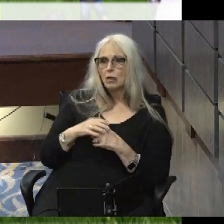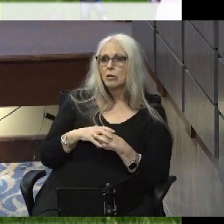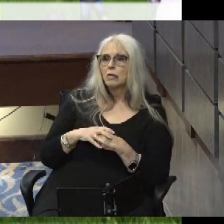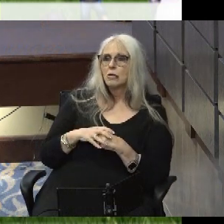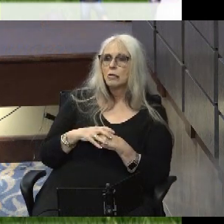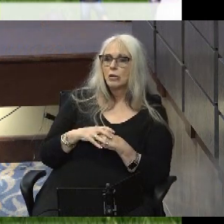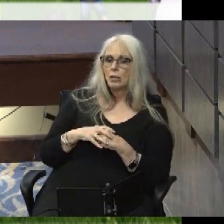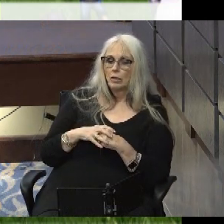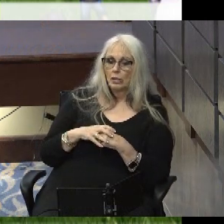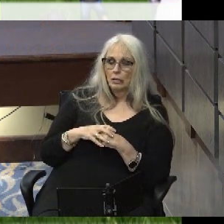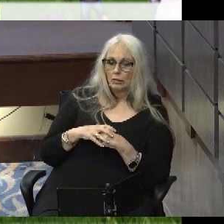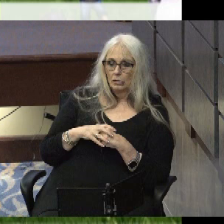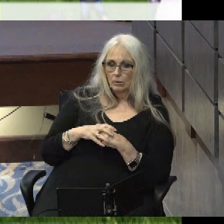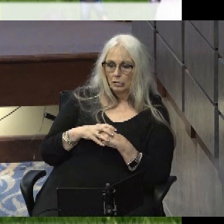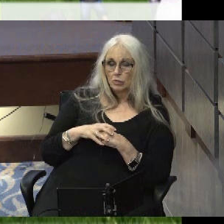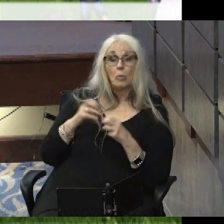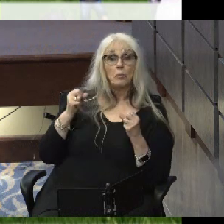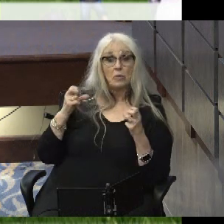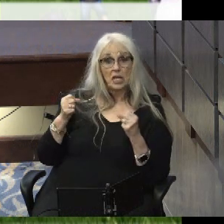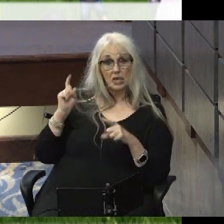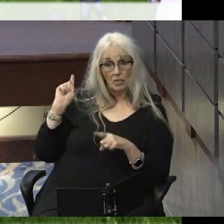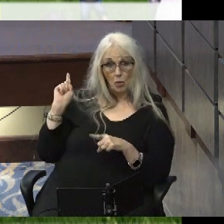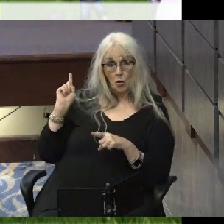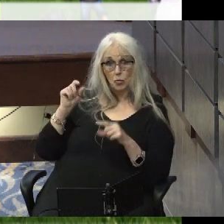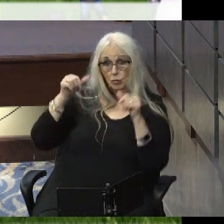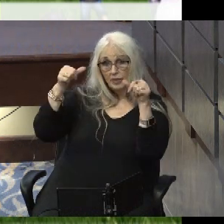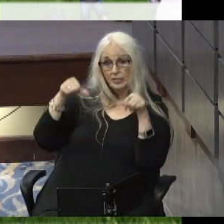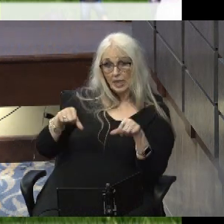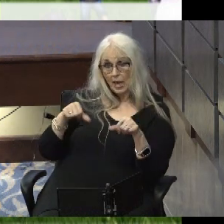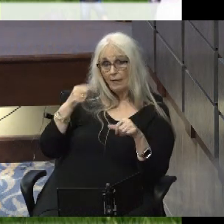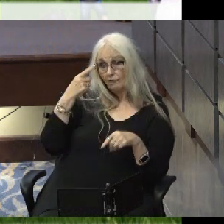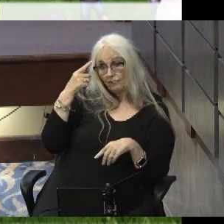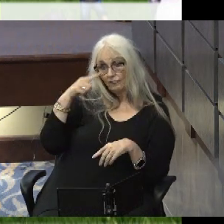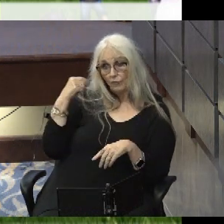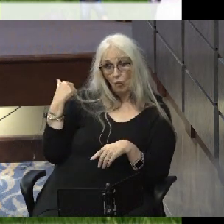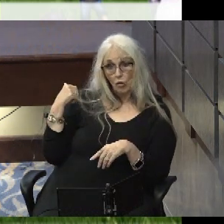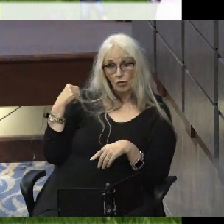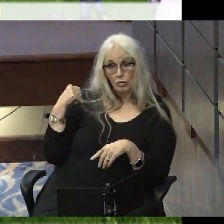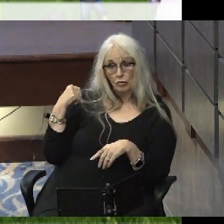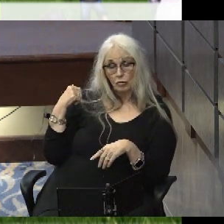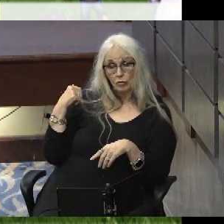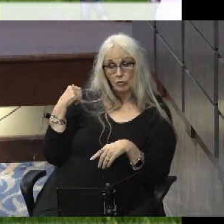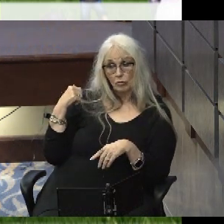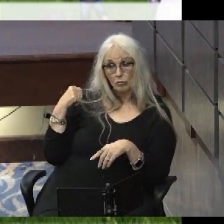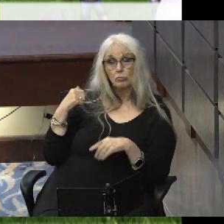be several of these, and they would have signs on them that says what they're for and that kind of thing.